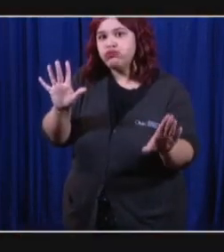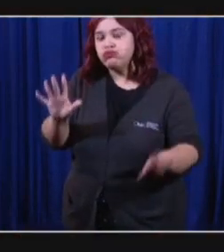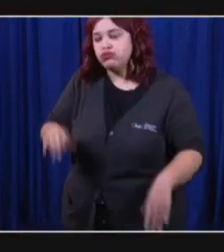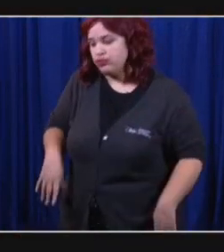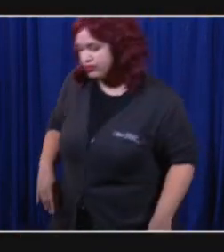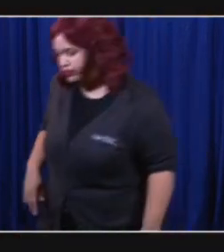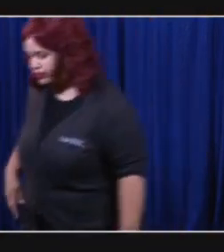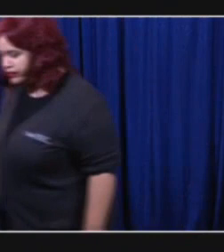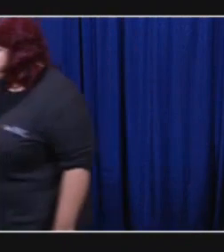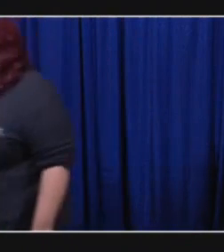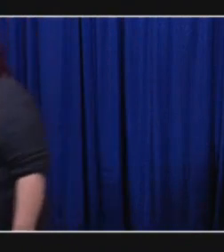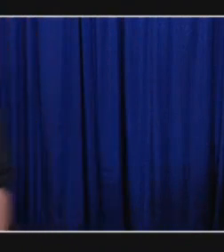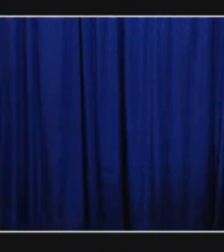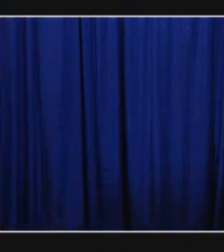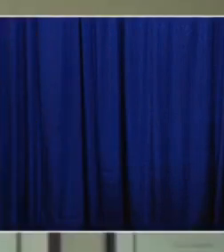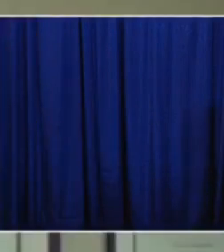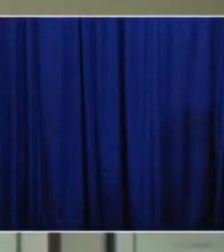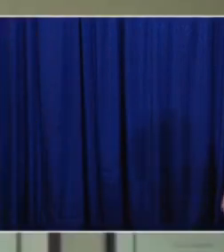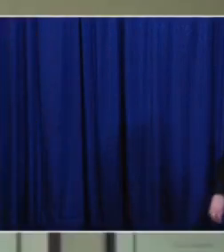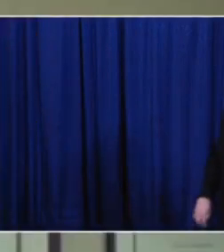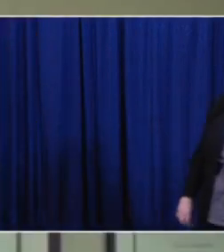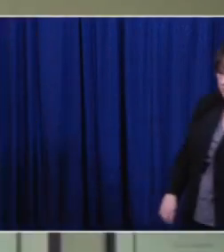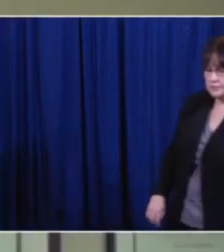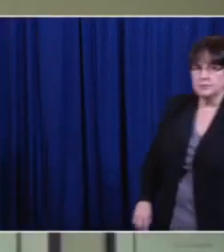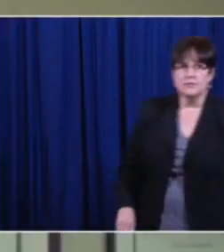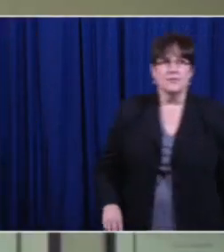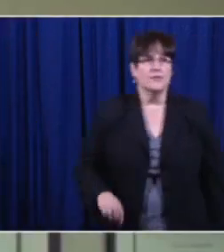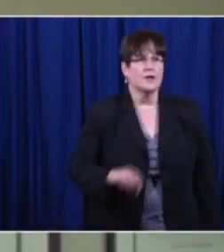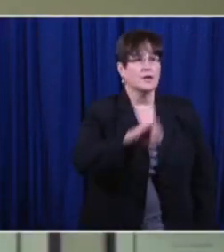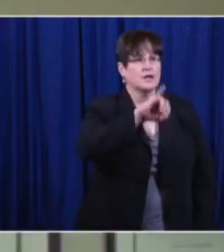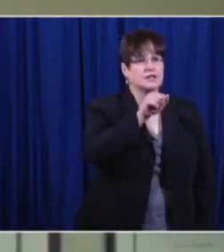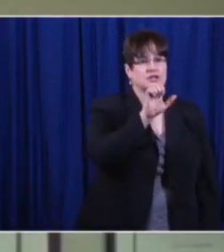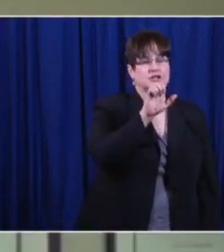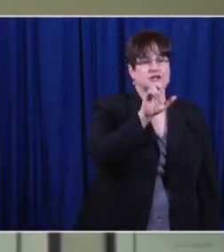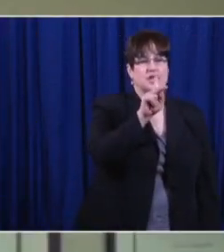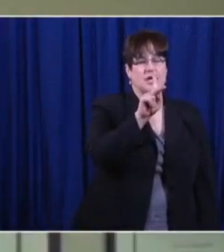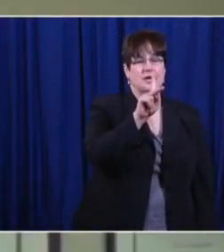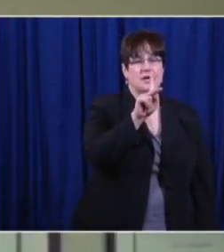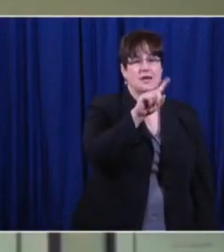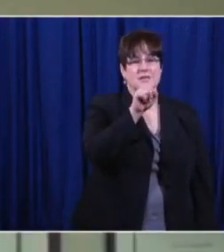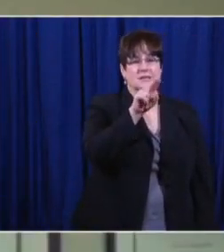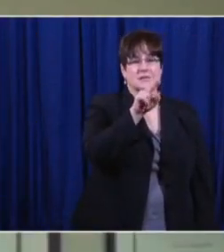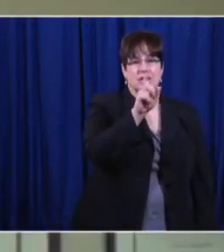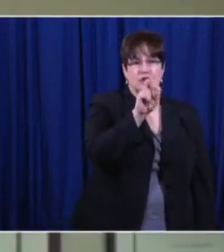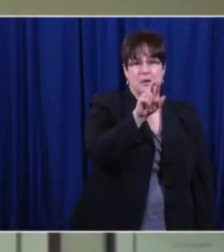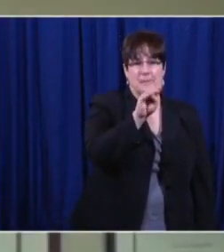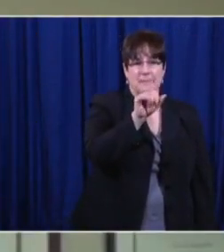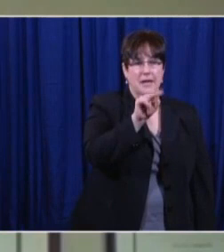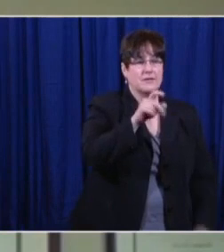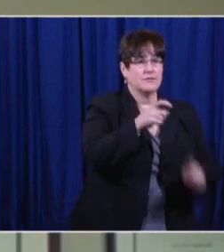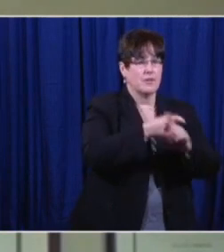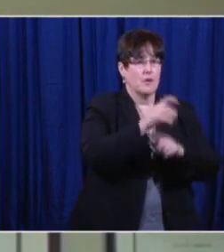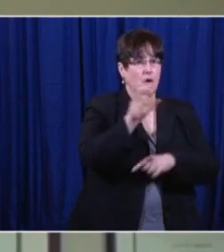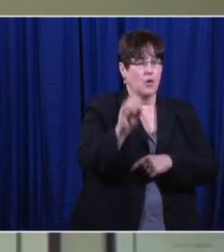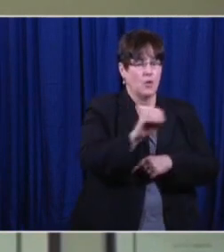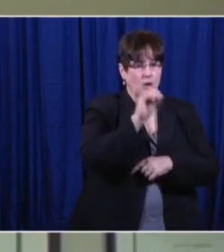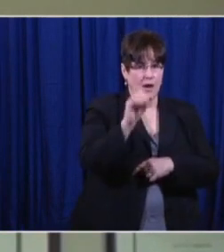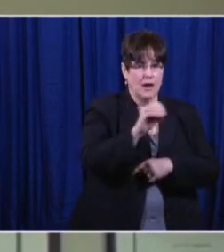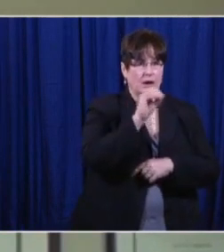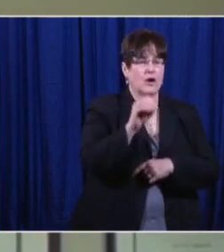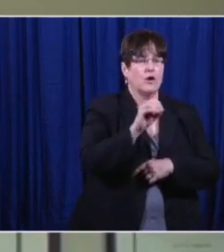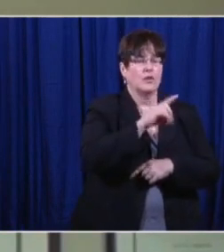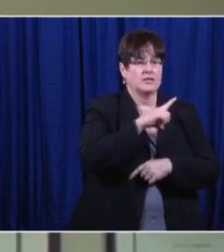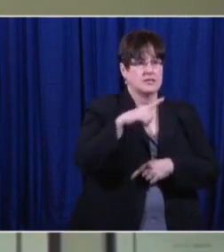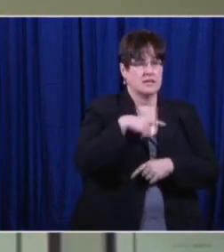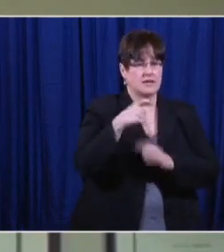Next question is from Jake Zuckerman at the Ohio Capital Journal. And thank you all for being here. I have a question for Dr. Vanderhoff.